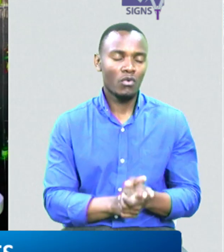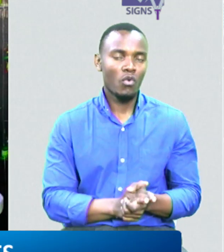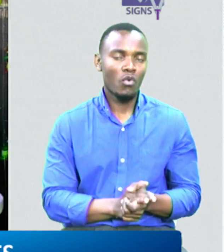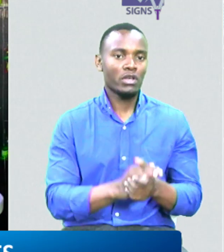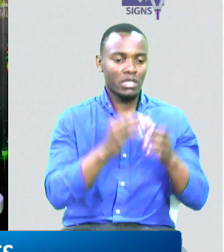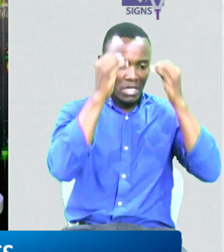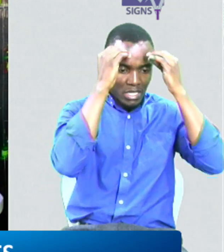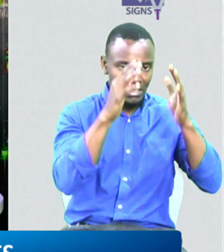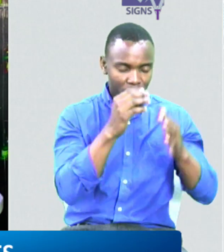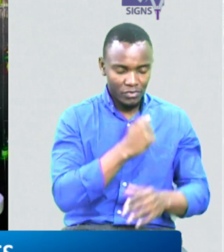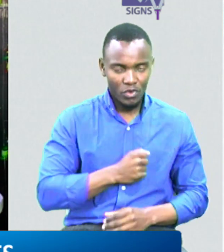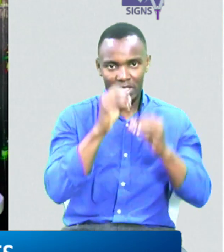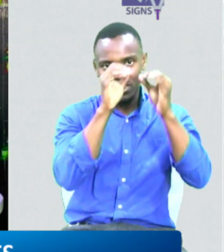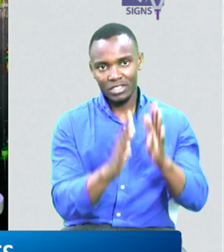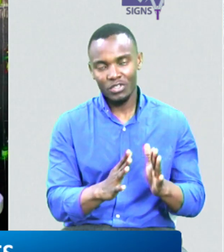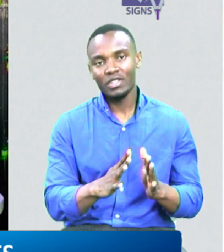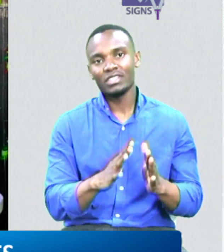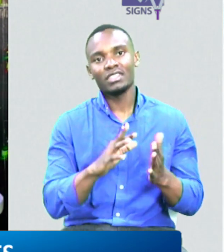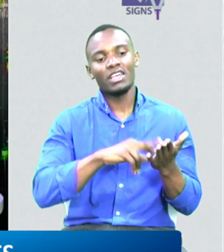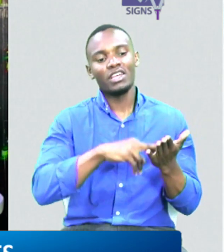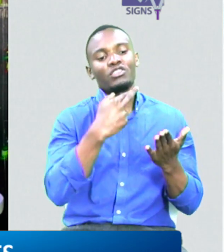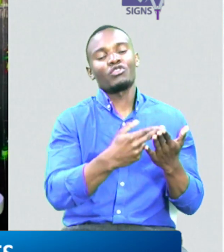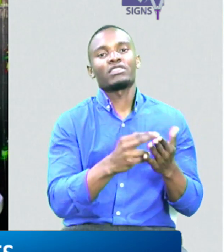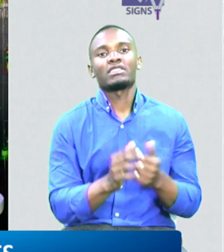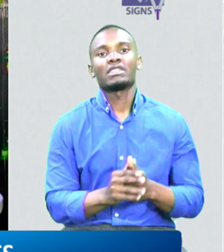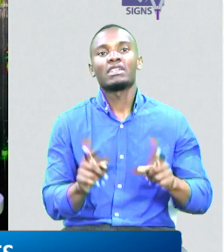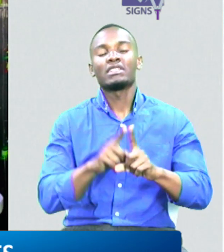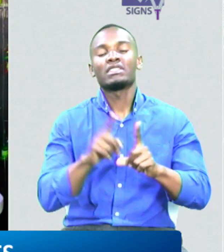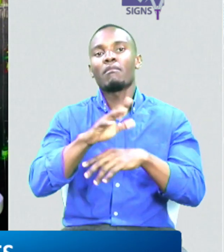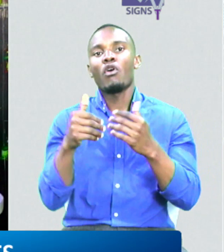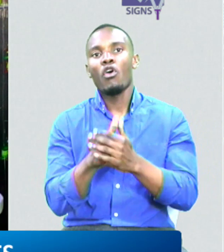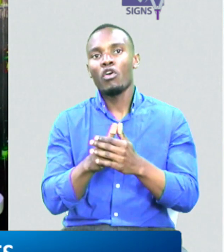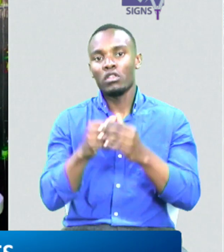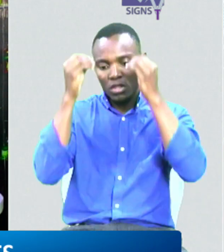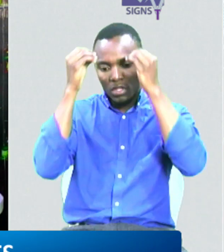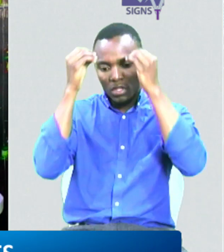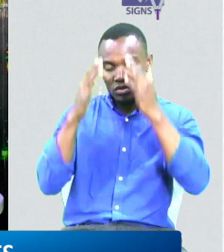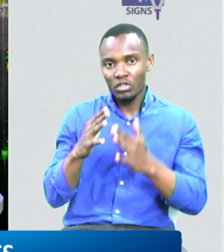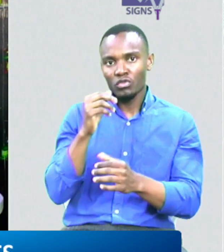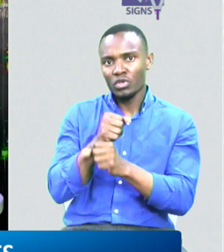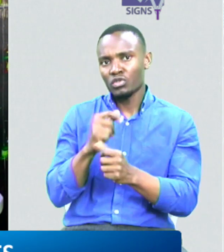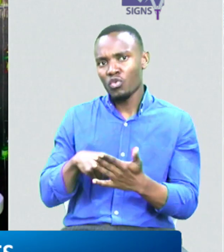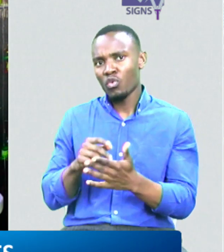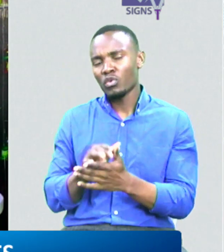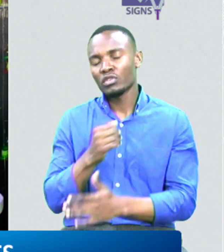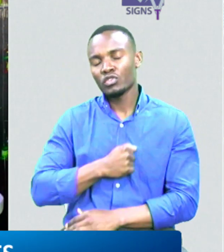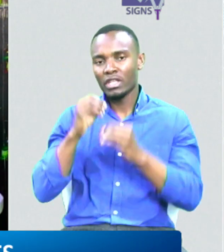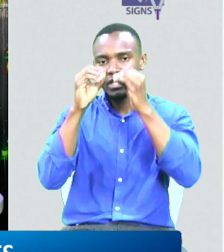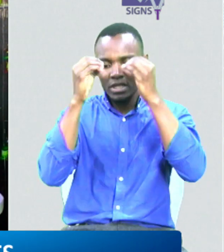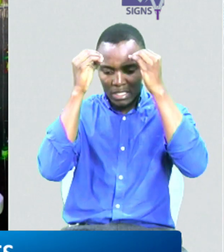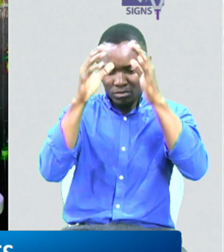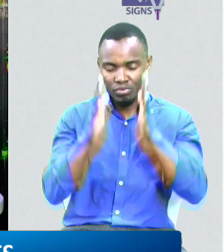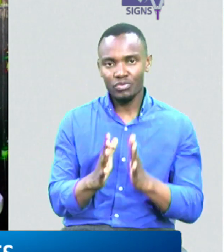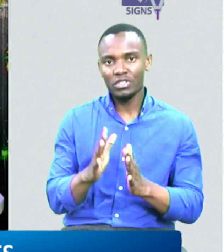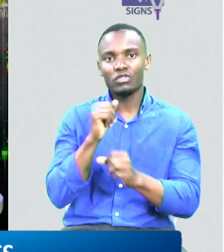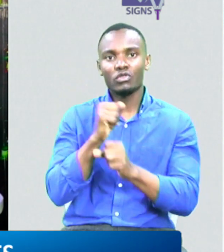a certificate of compliance issued after this will be required of them before they join the job markets. The